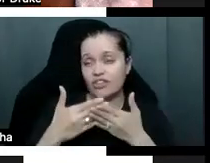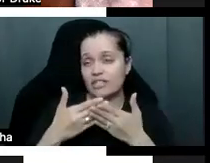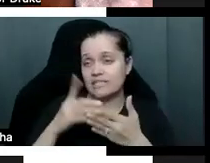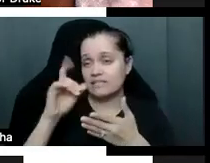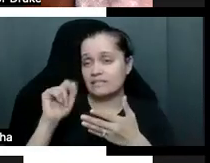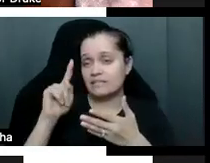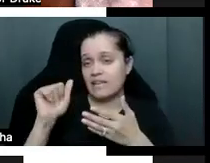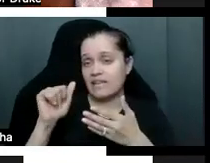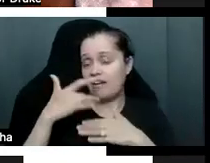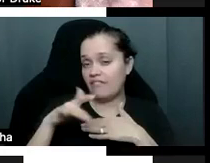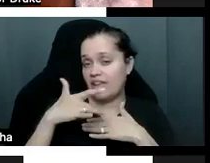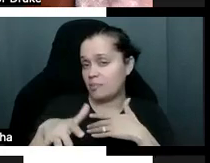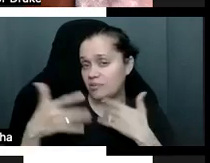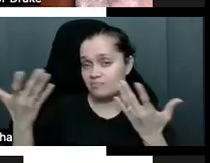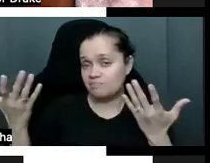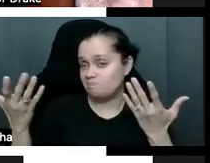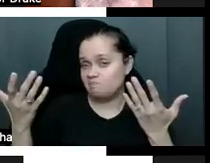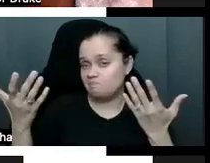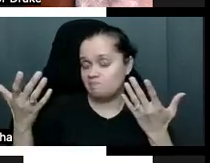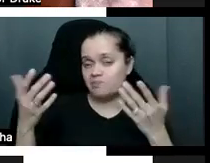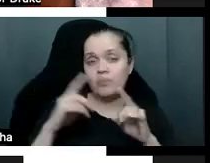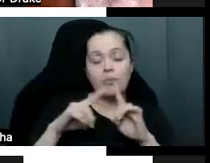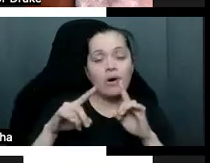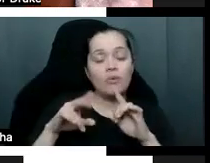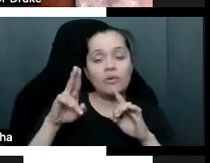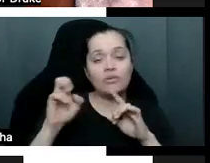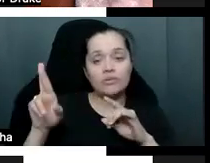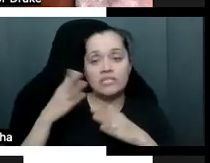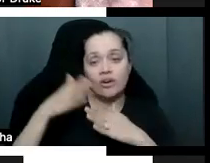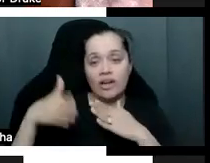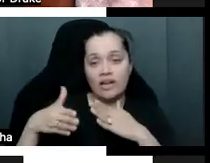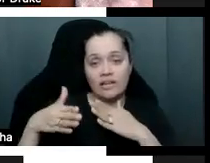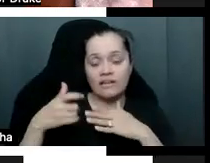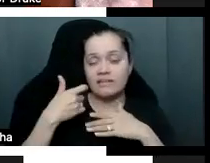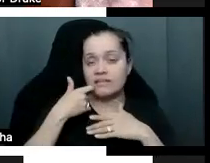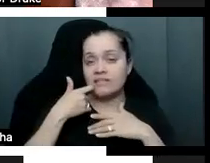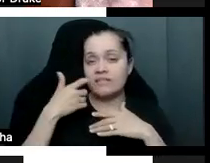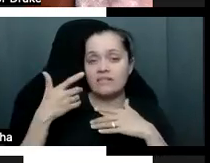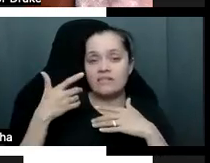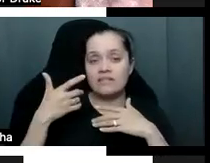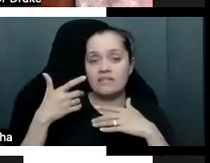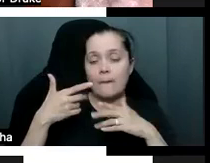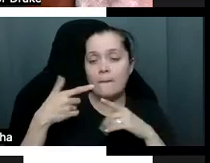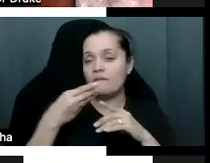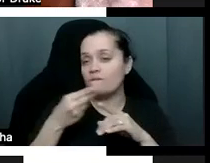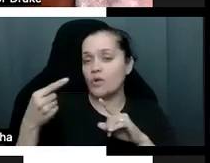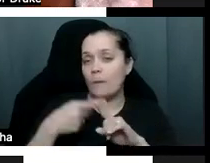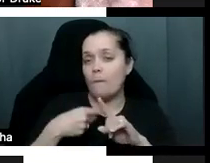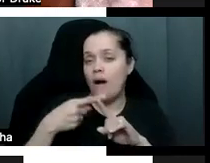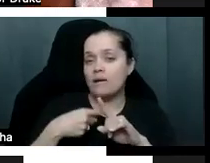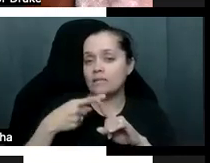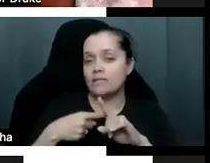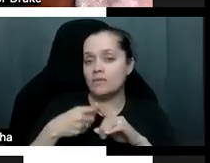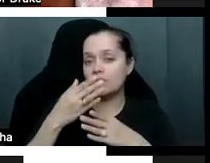for this. When the Soviet Union ended, there were just months when some of